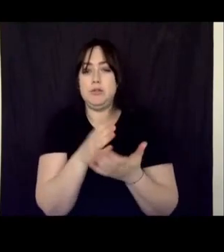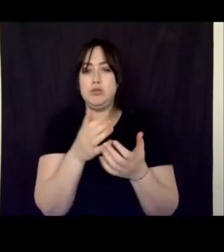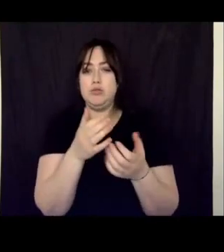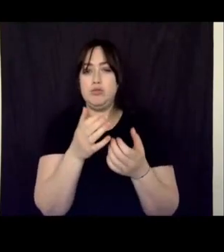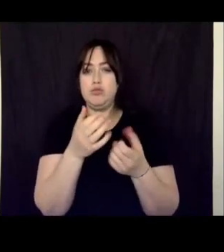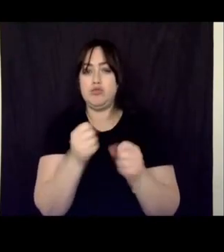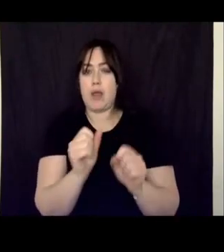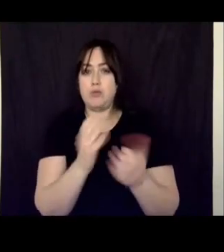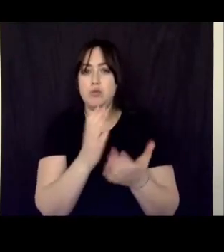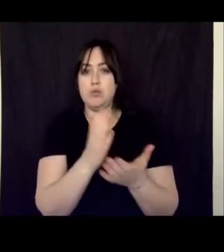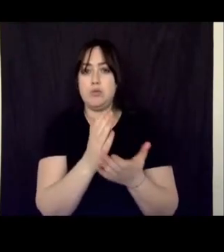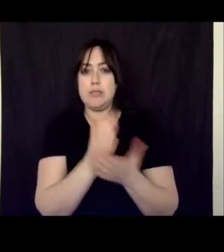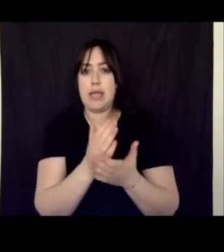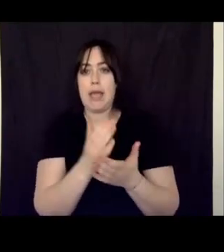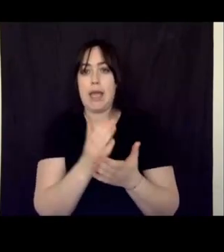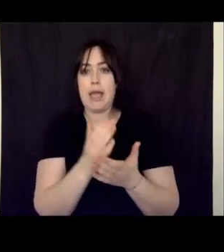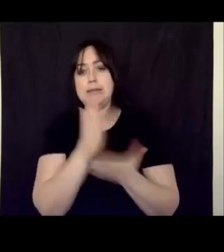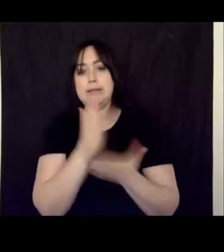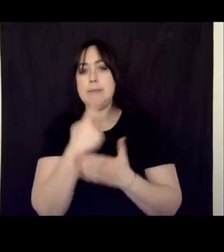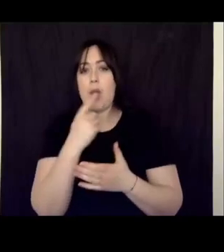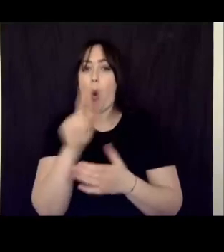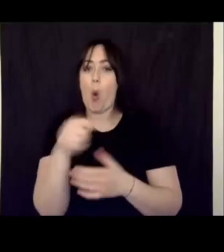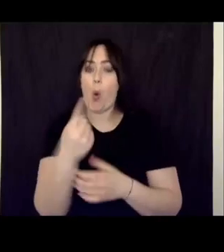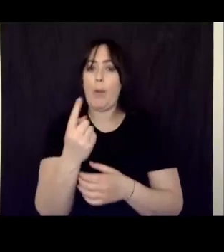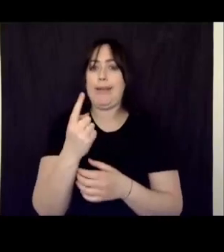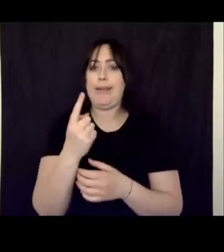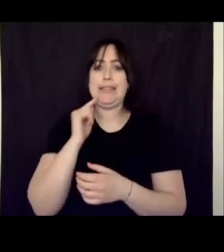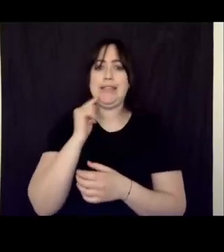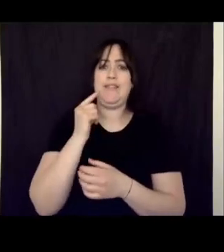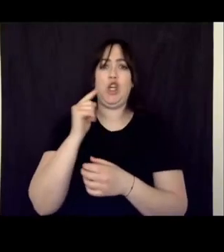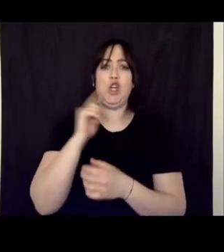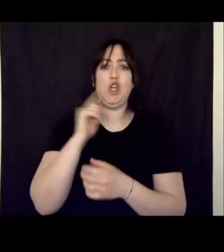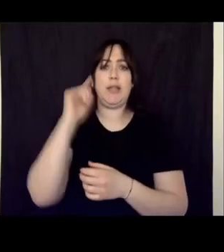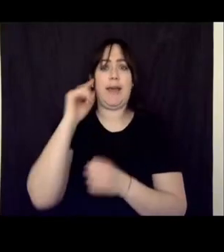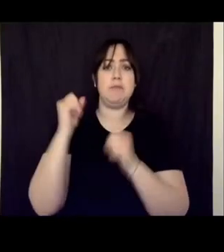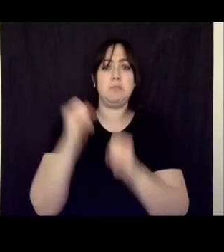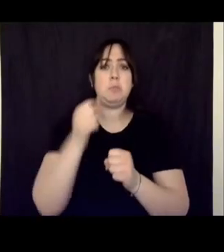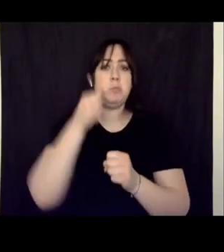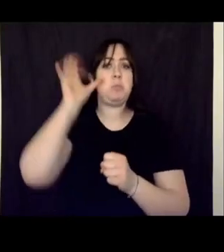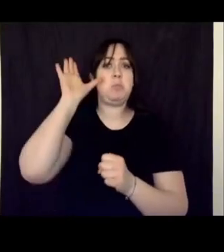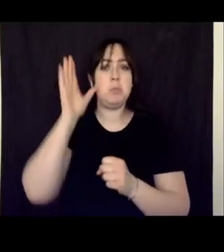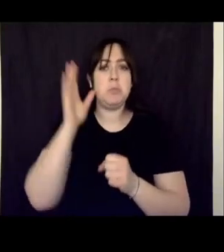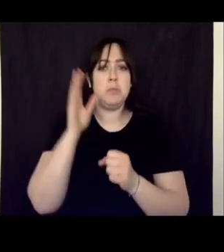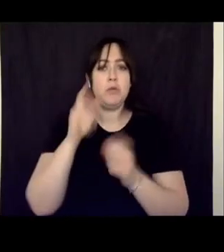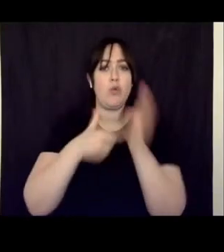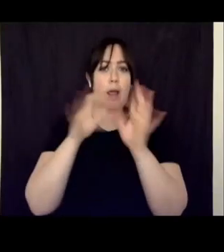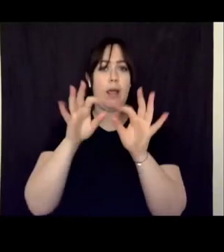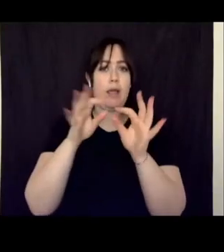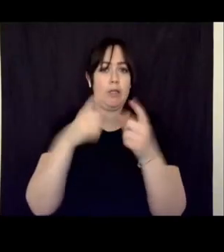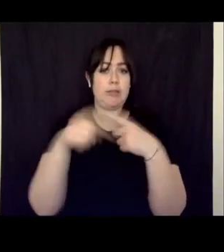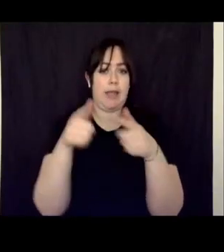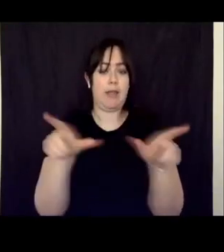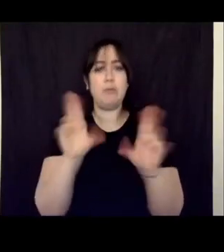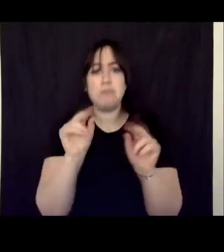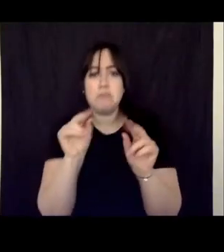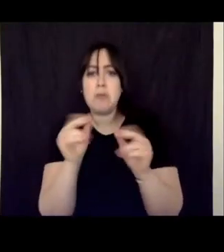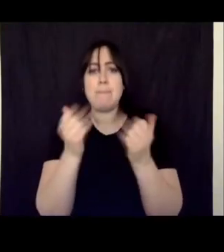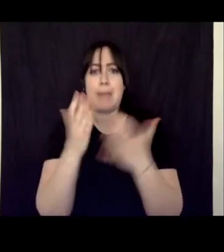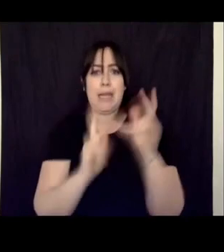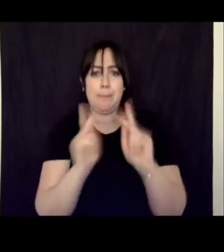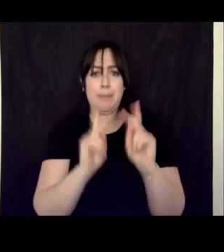need sign language, because many people who might be considered moderate would benefit from sign language. Same thing with Braille.